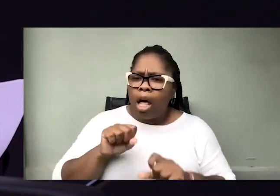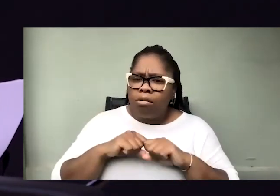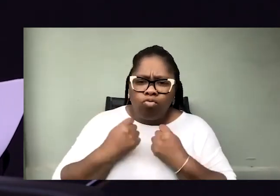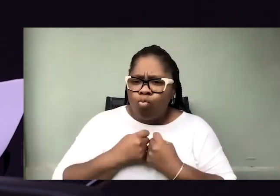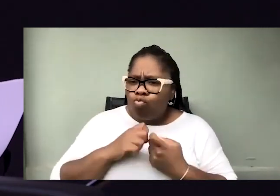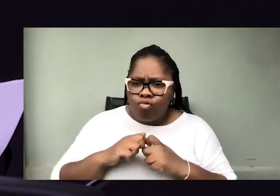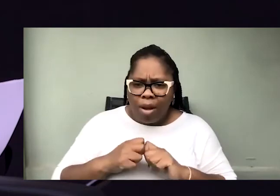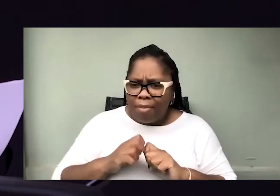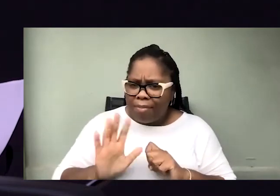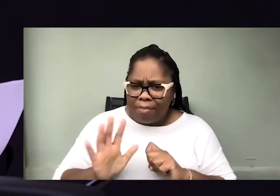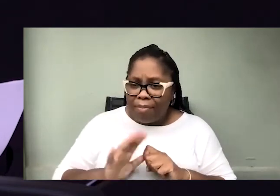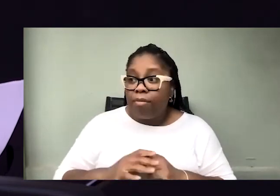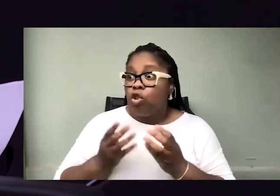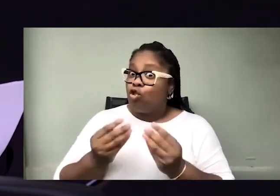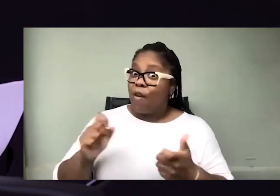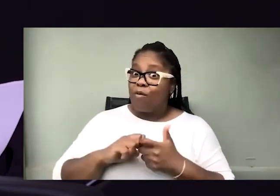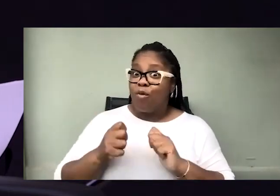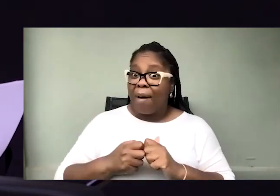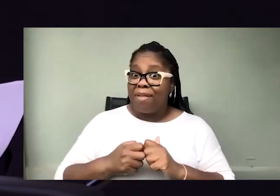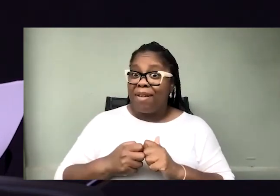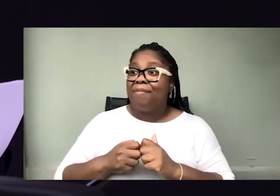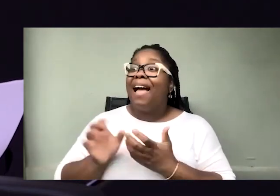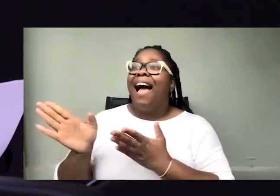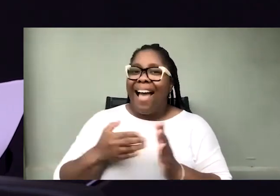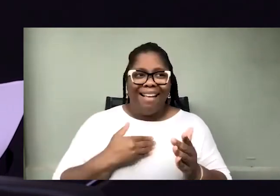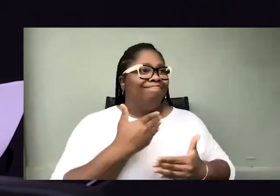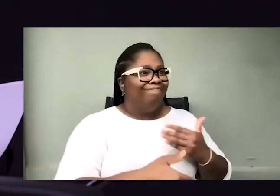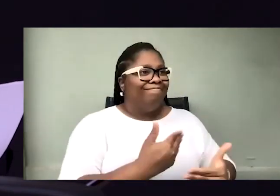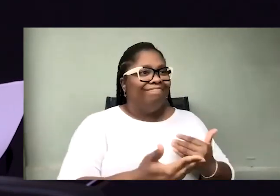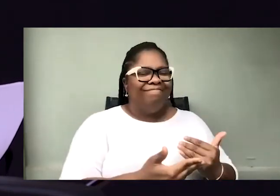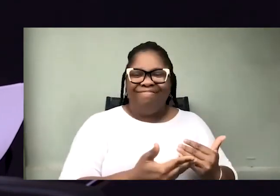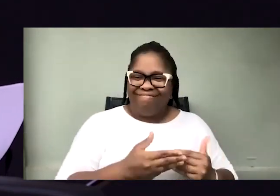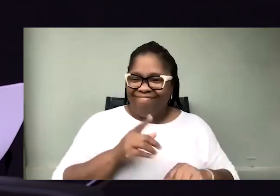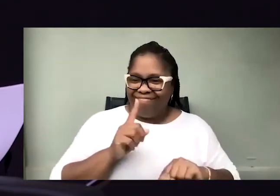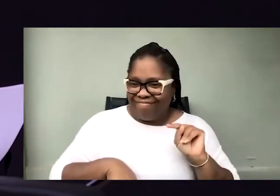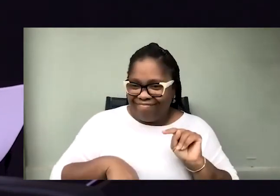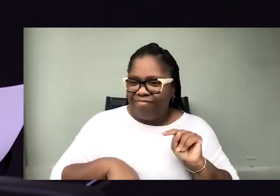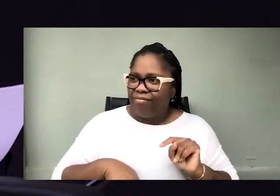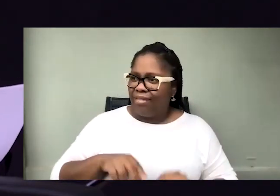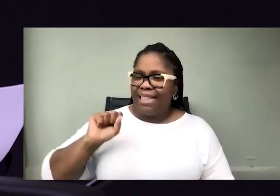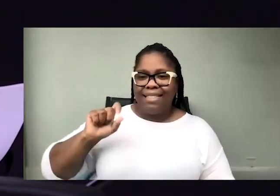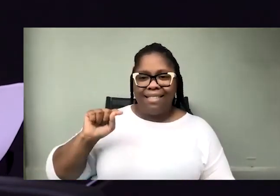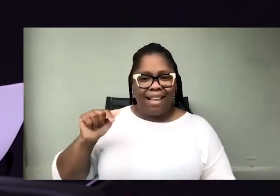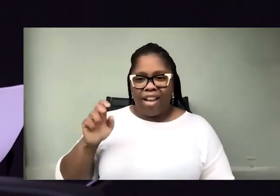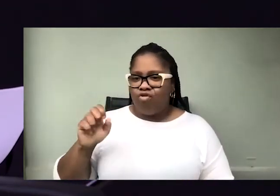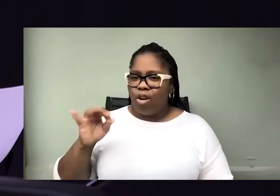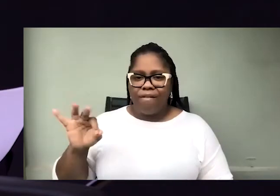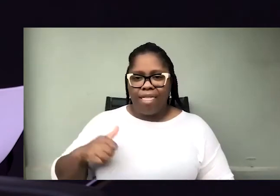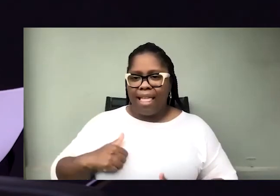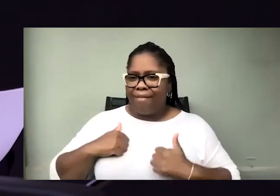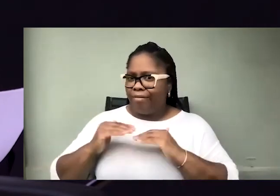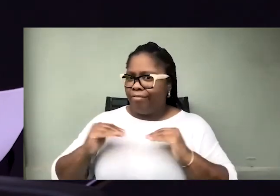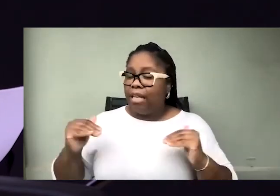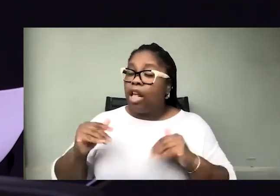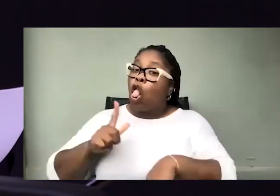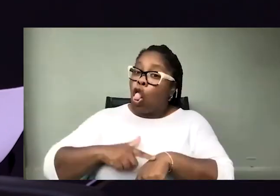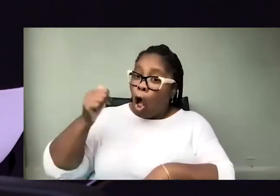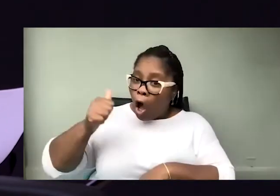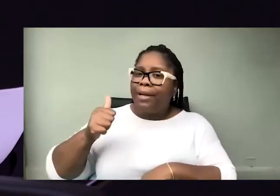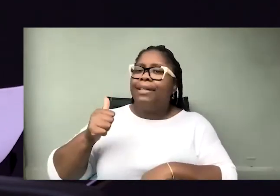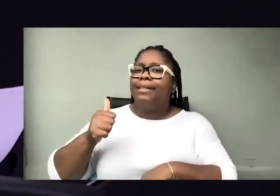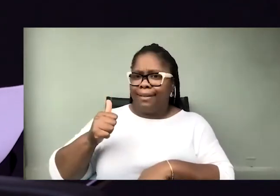not, once we solve this, then we can move on to the next thing. It is a stage of life and it's here to stay. It's the longest stage of